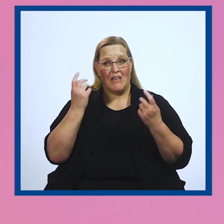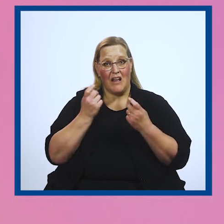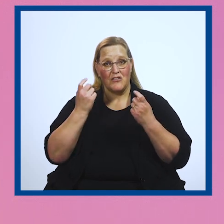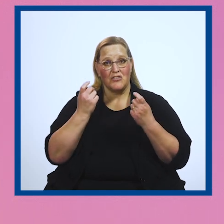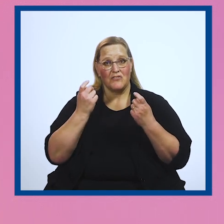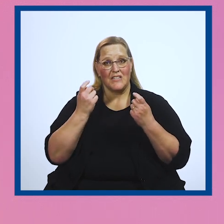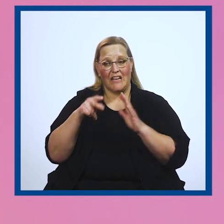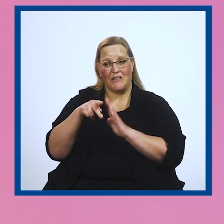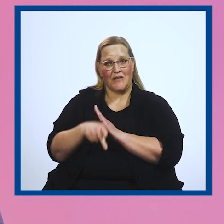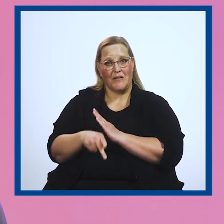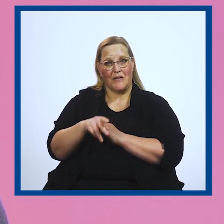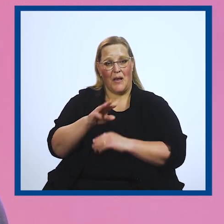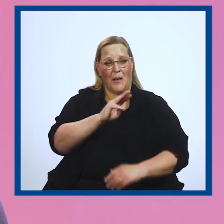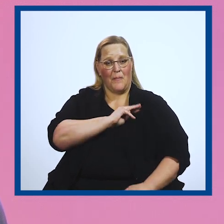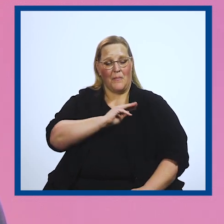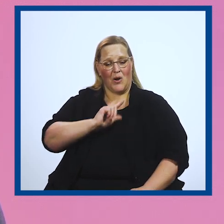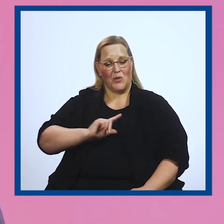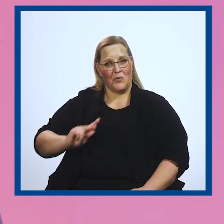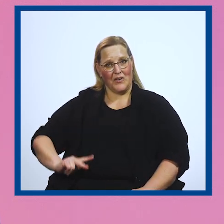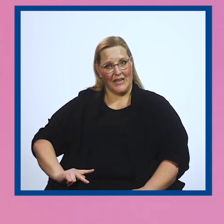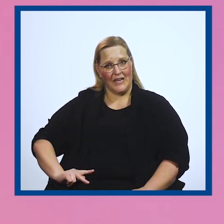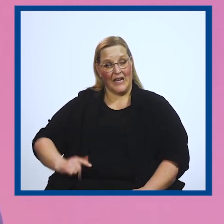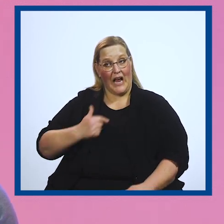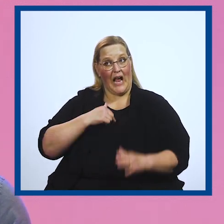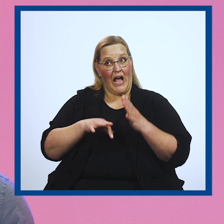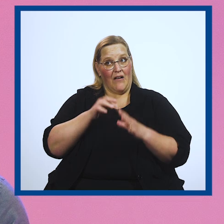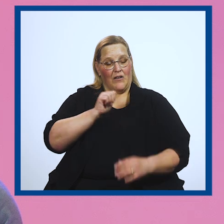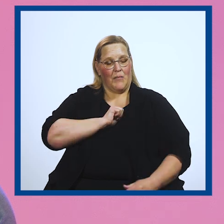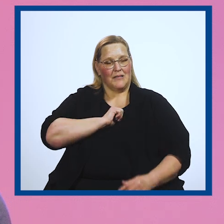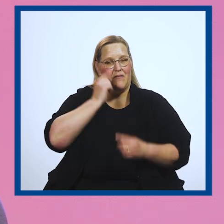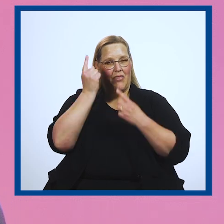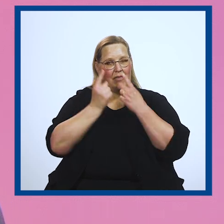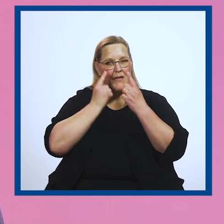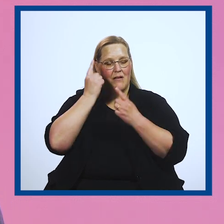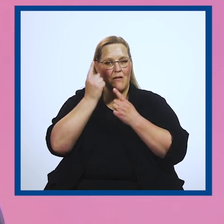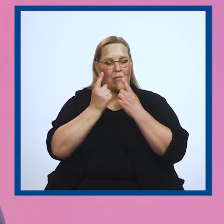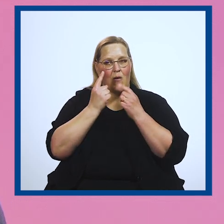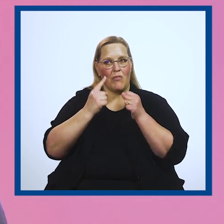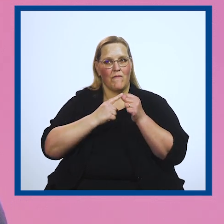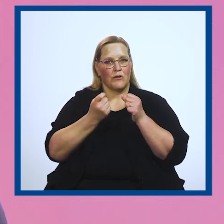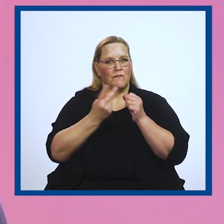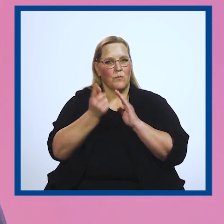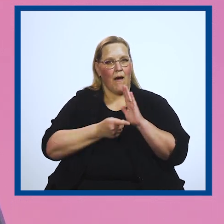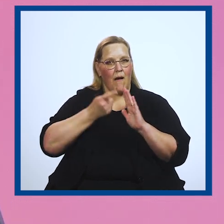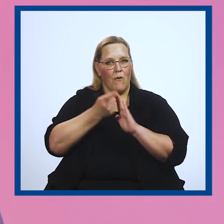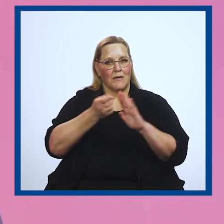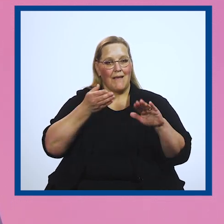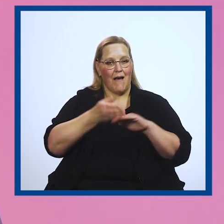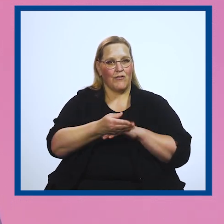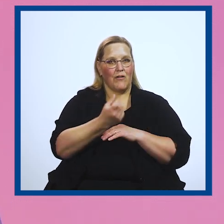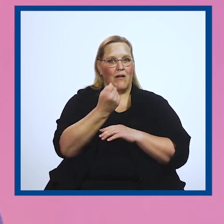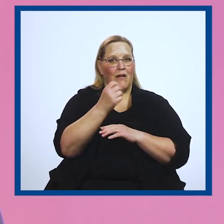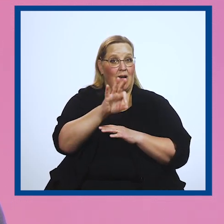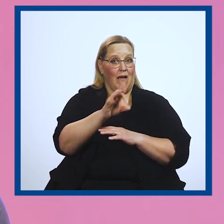the assassination of Martin Luther King. I found myself thinking about those first few hours after